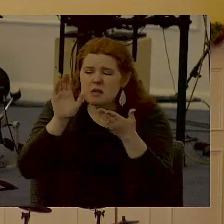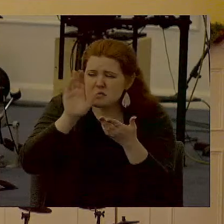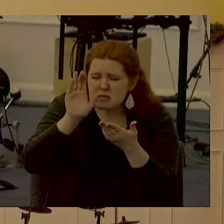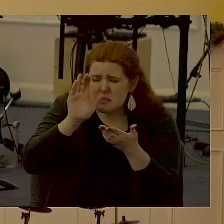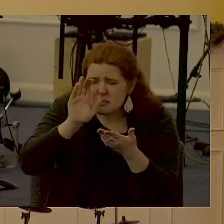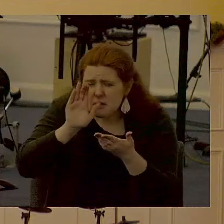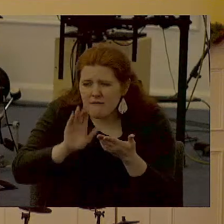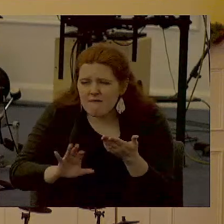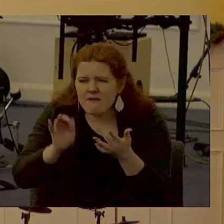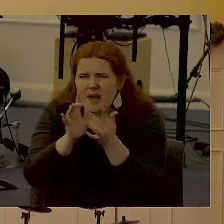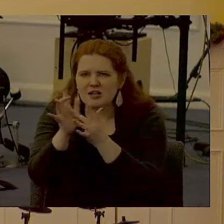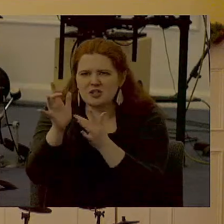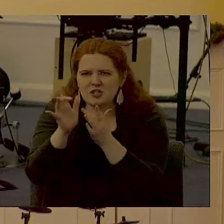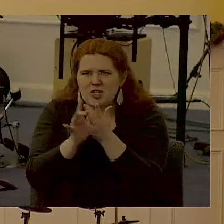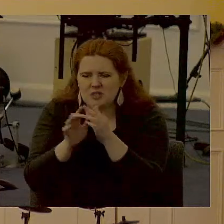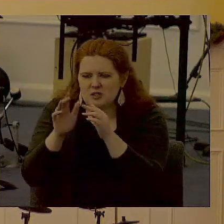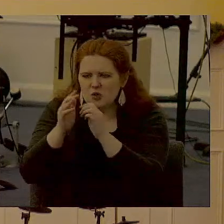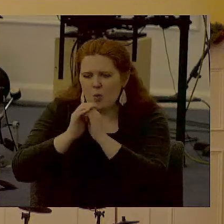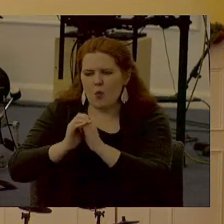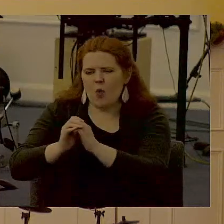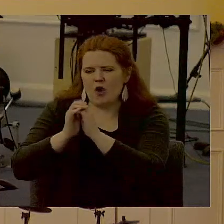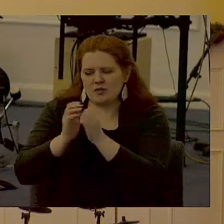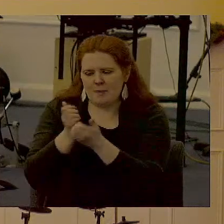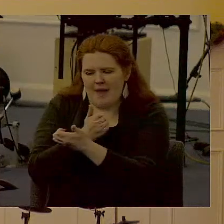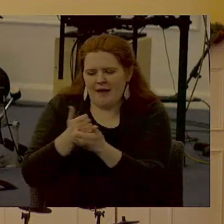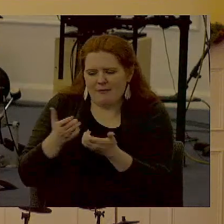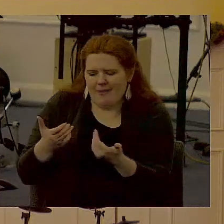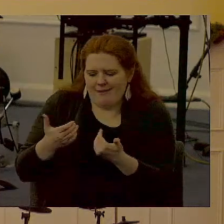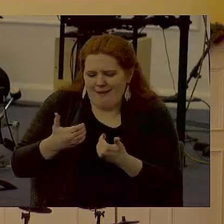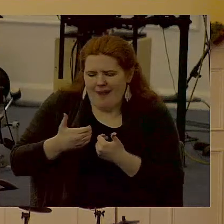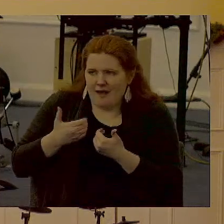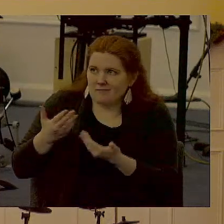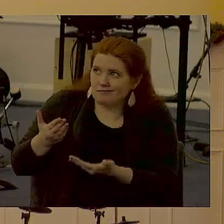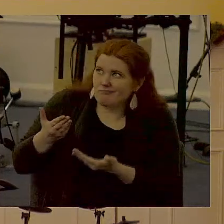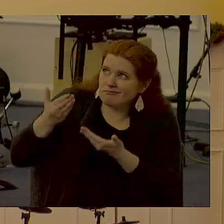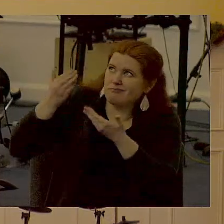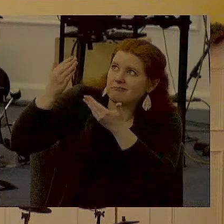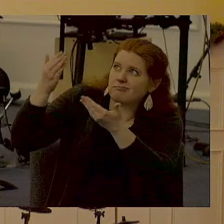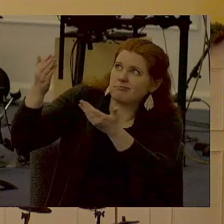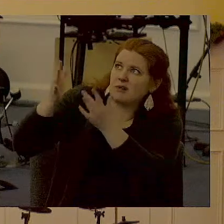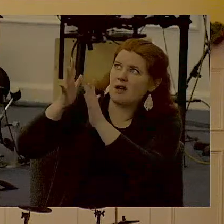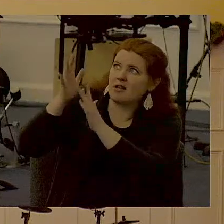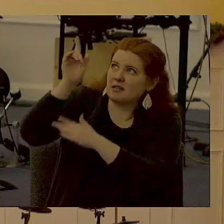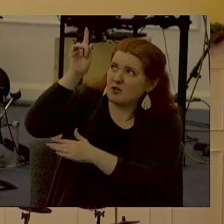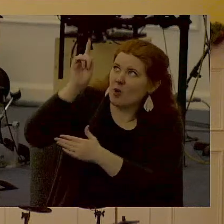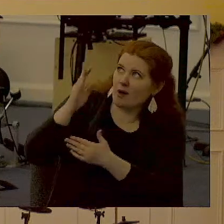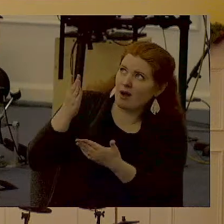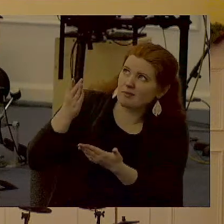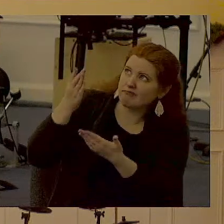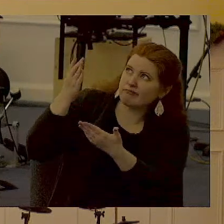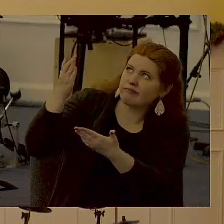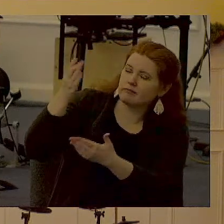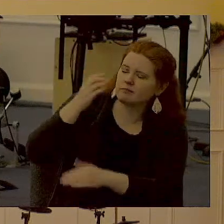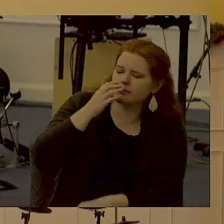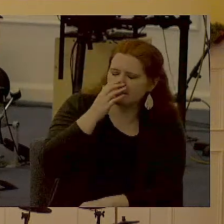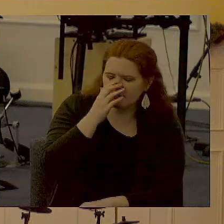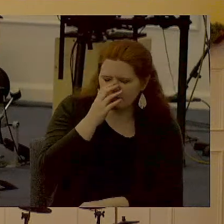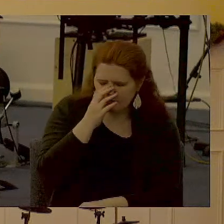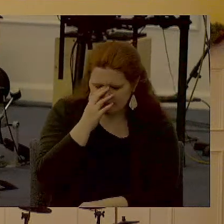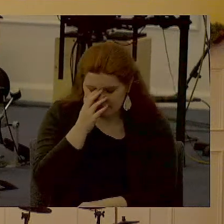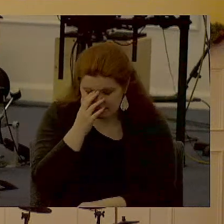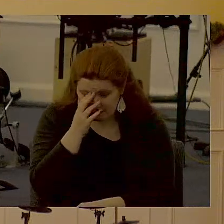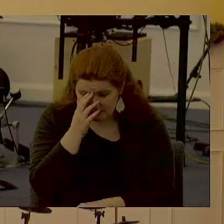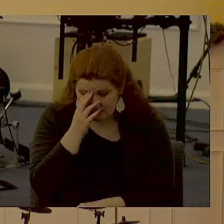him. To take everything they have and submit it to God. But we see